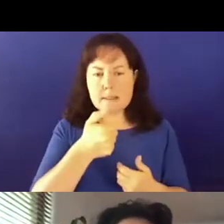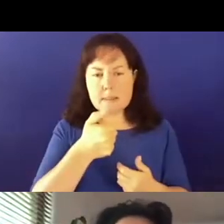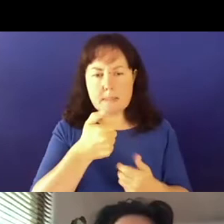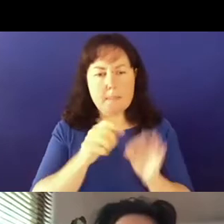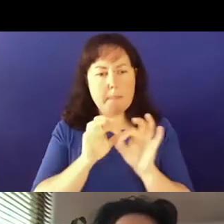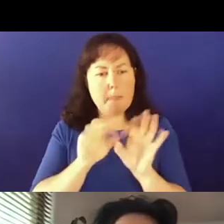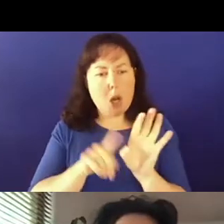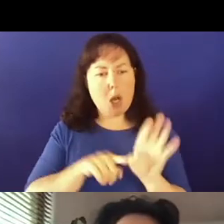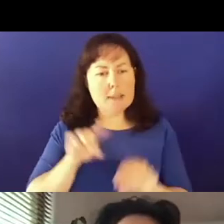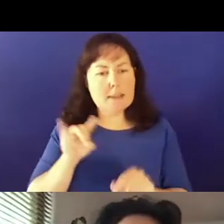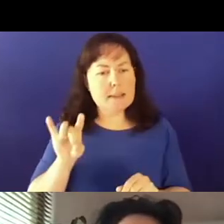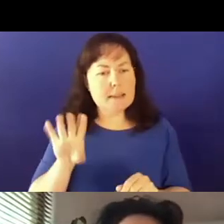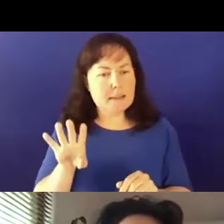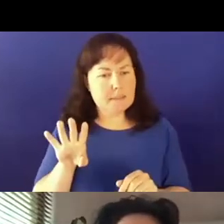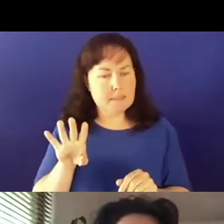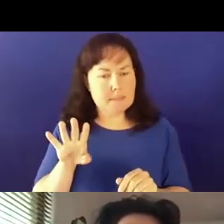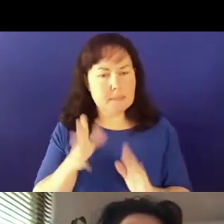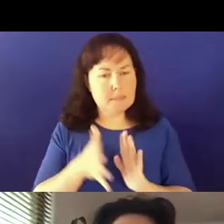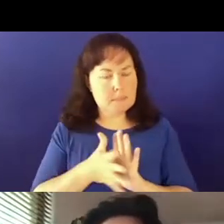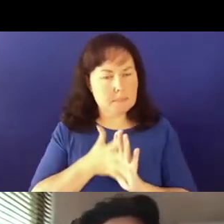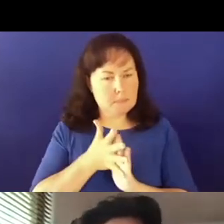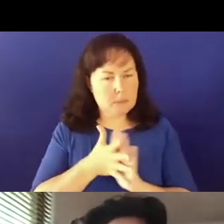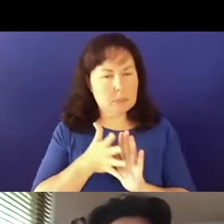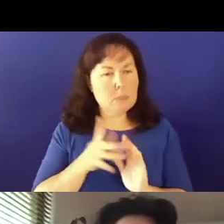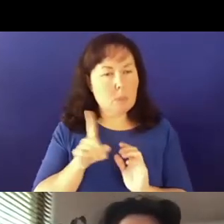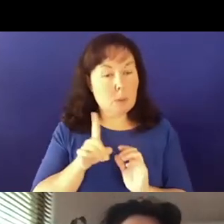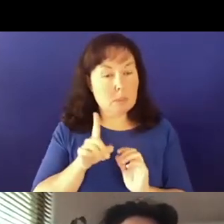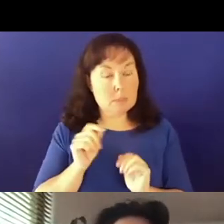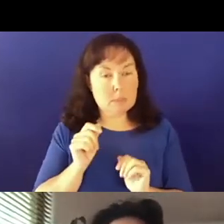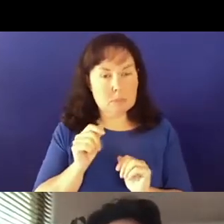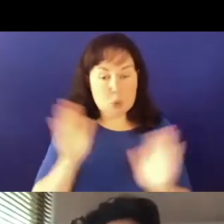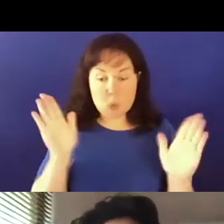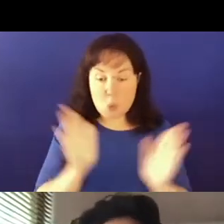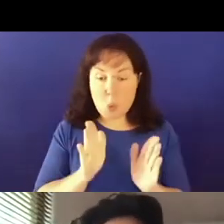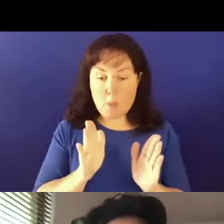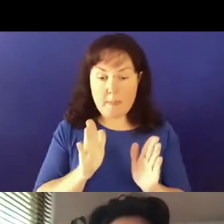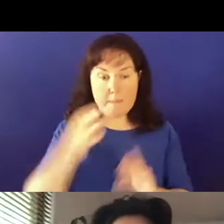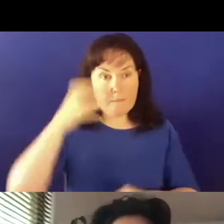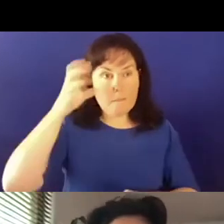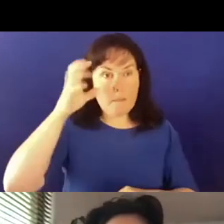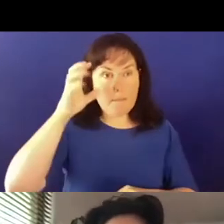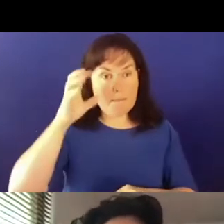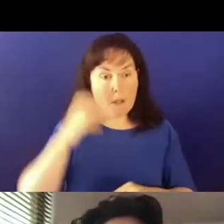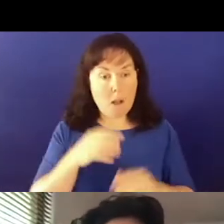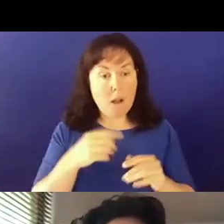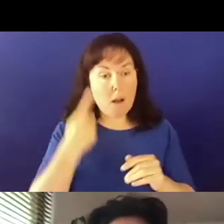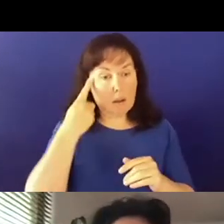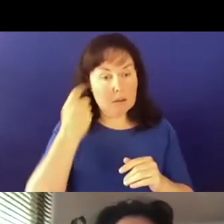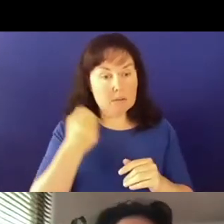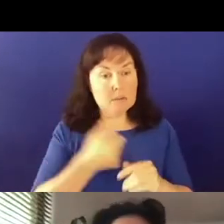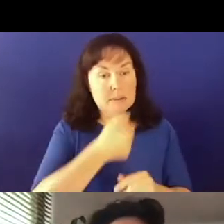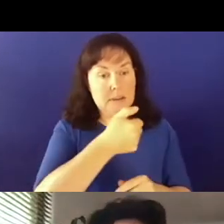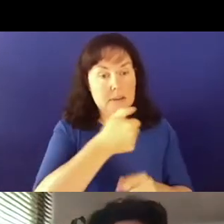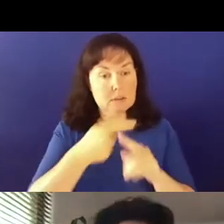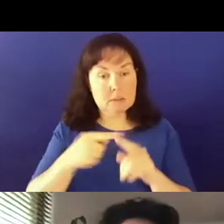ideas. It's not is it a short film idea that you're trying to stretch out to a 6x10, in which case it probably won't work?